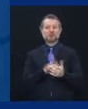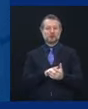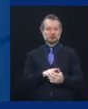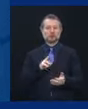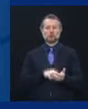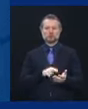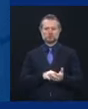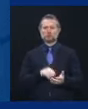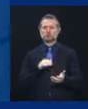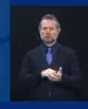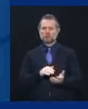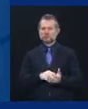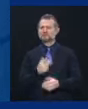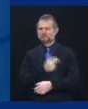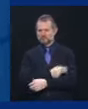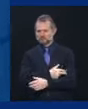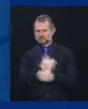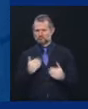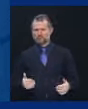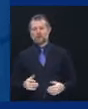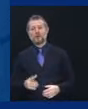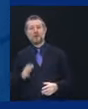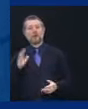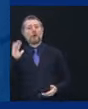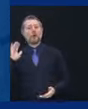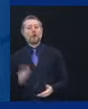Goes down to a low of